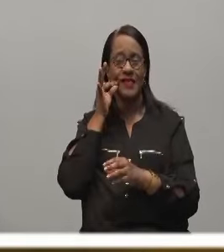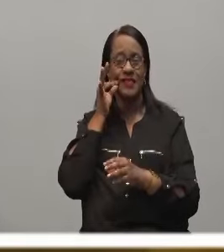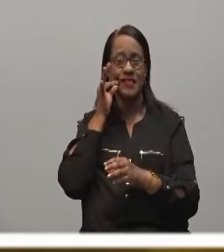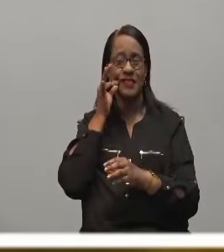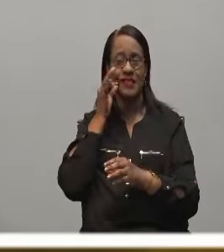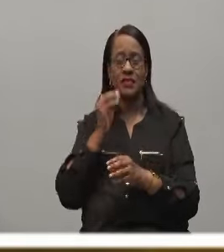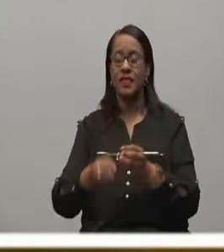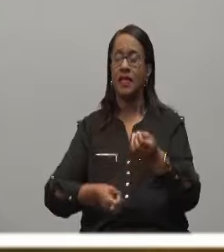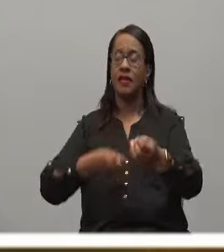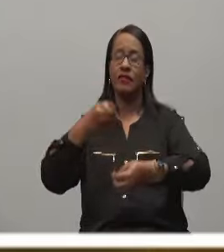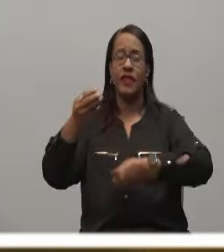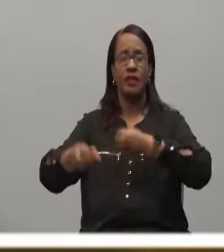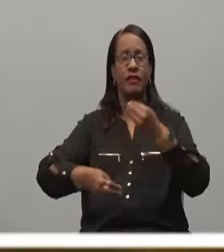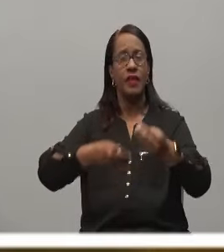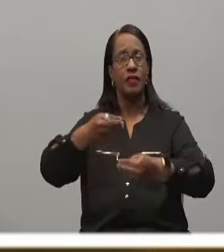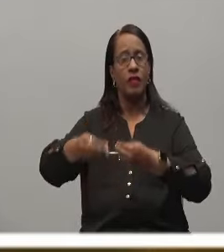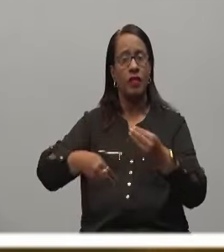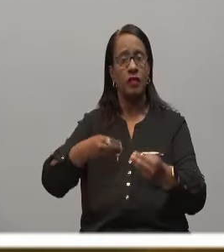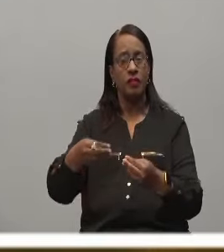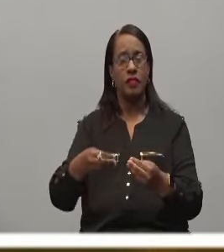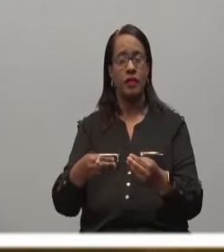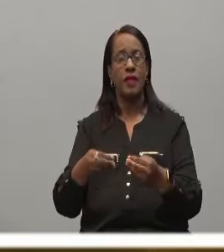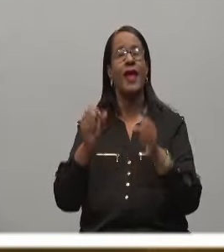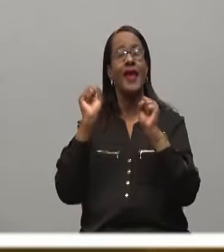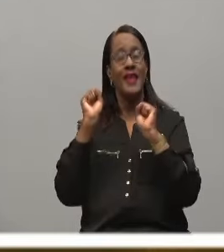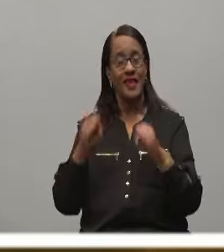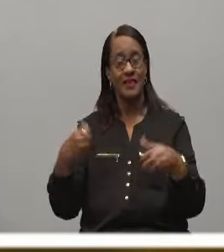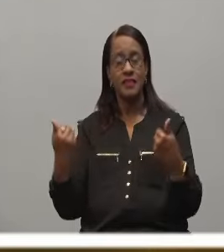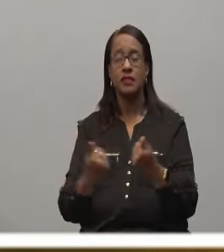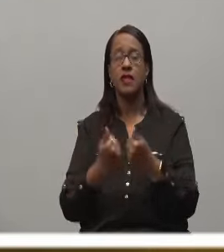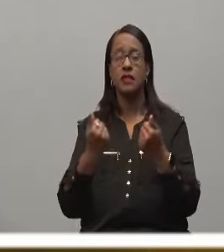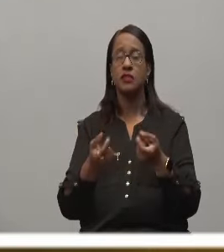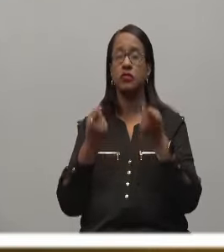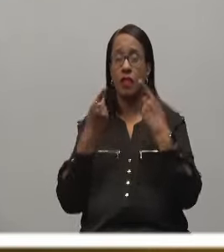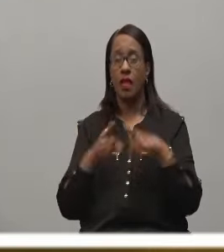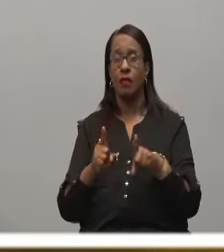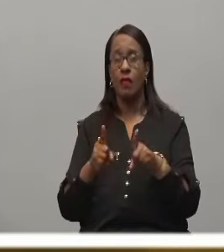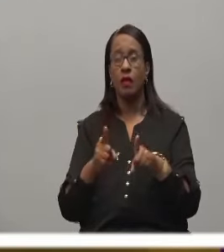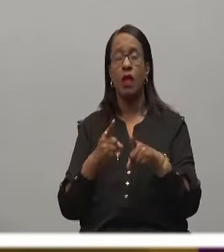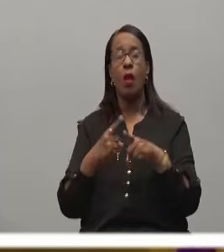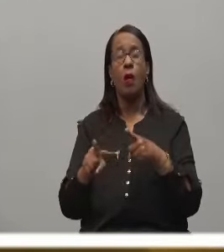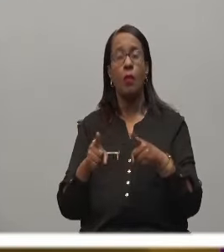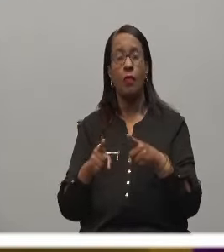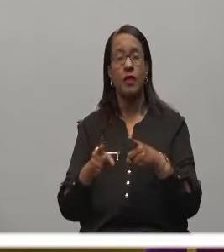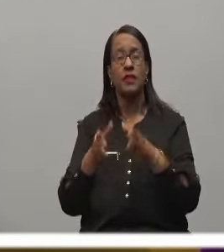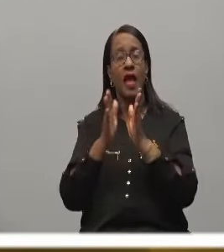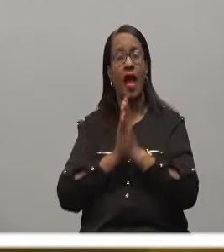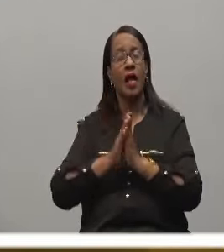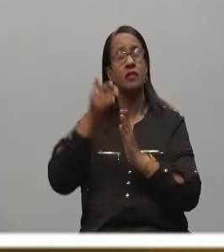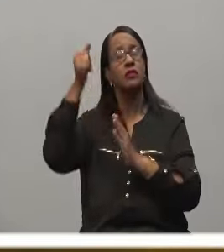up during this Lent so that during this time you come to know the truth of God's unfailing love for you.